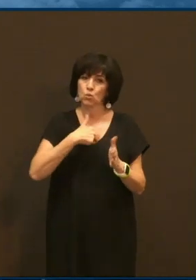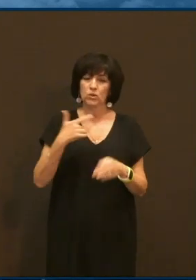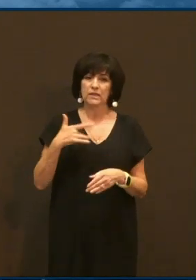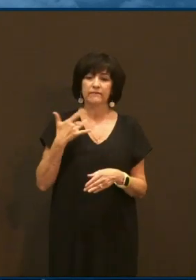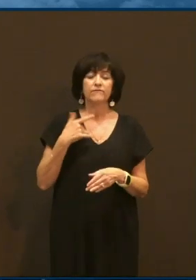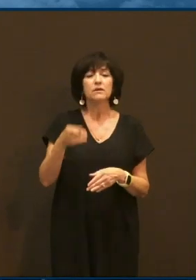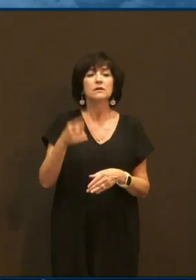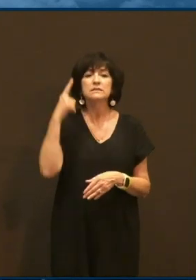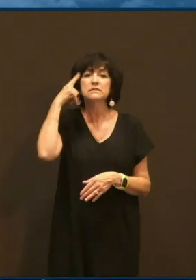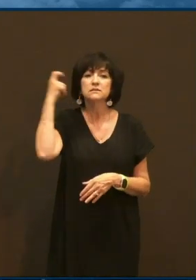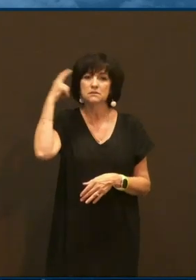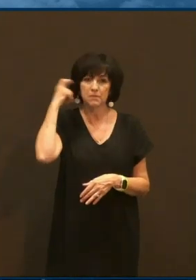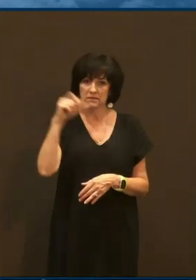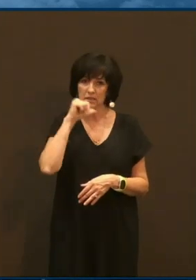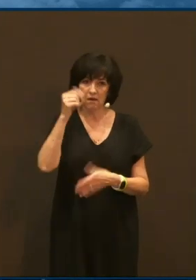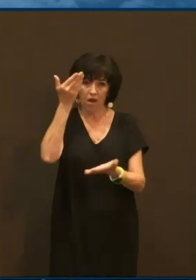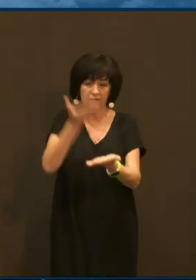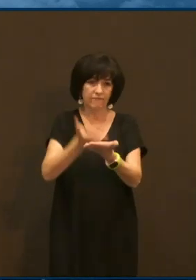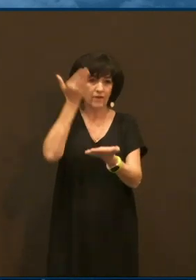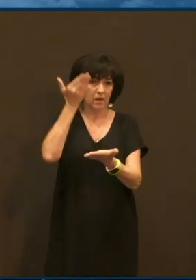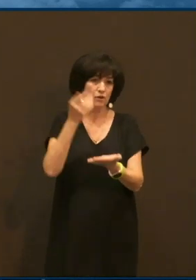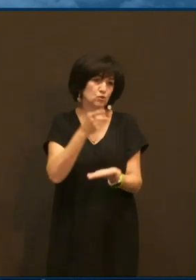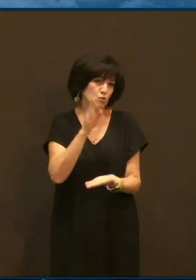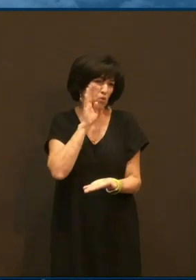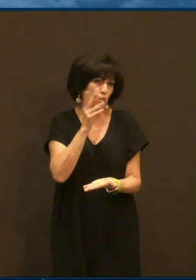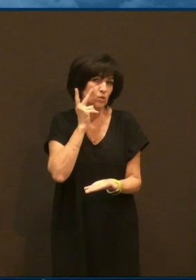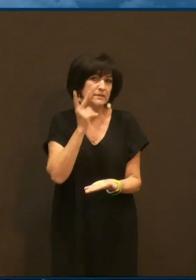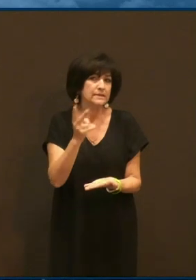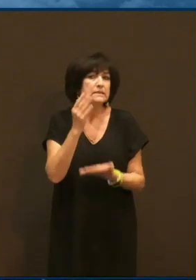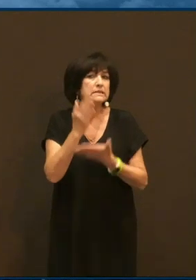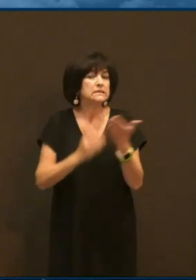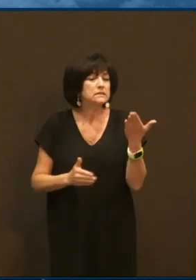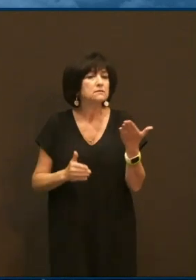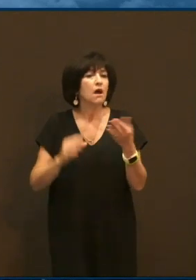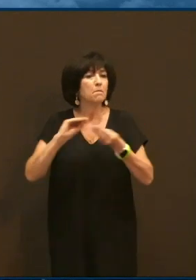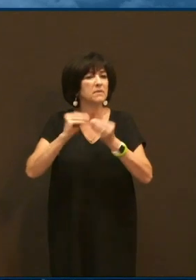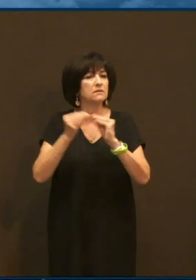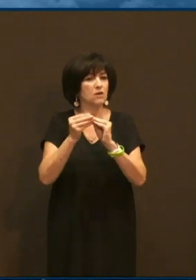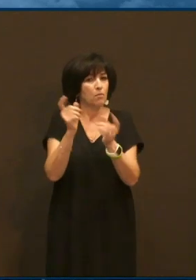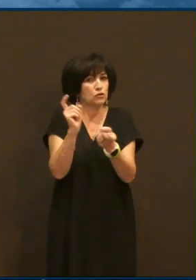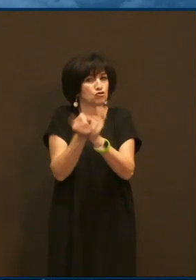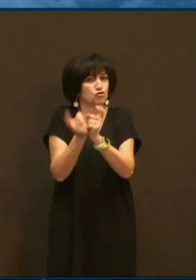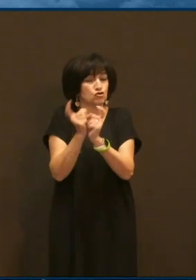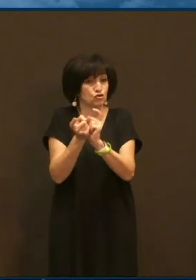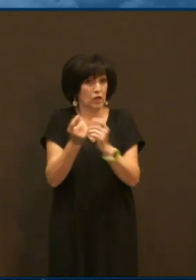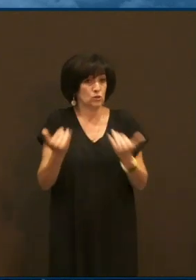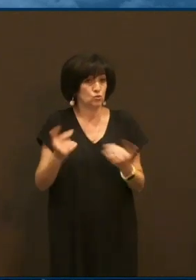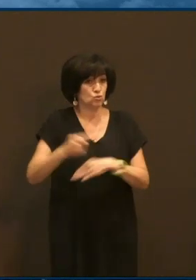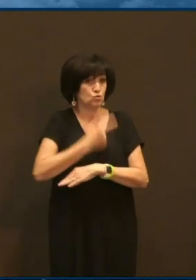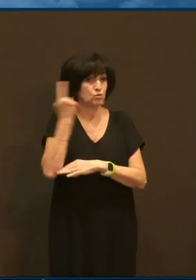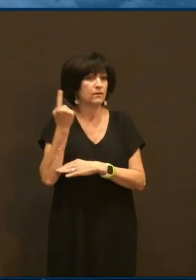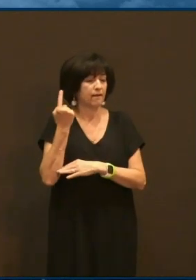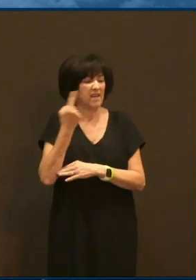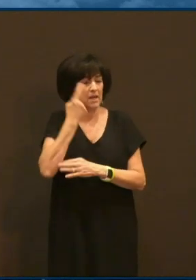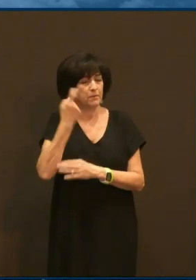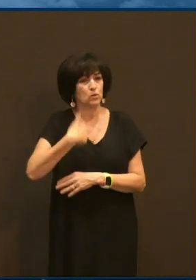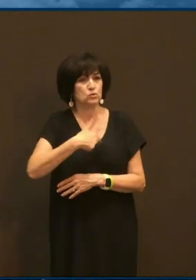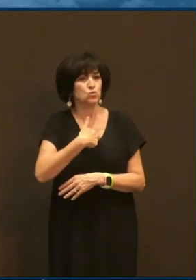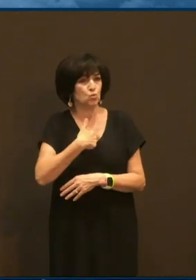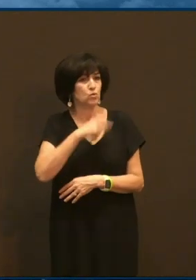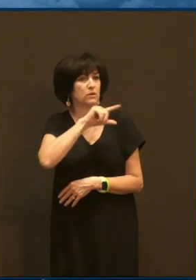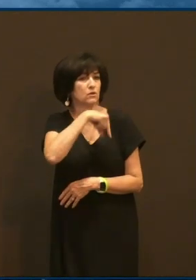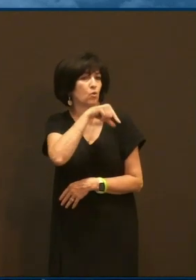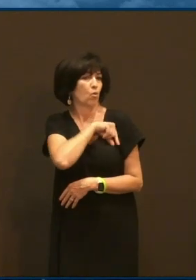COVID-19 deaths. So again, you will see an increase in our death numbers today. It was part of our